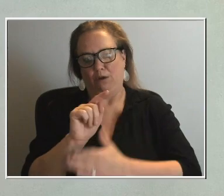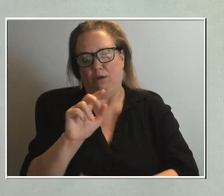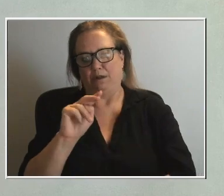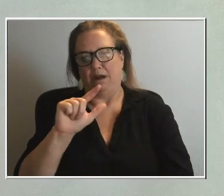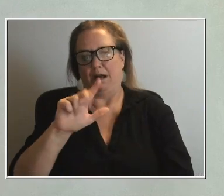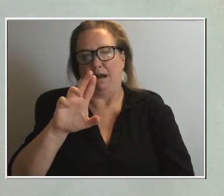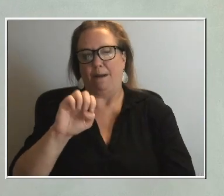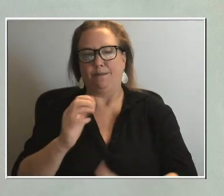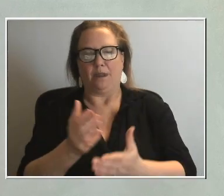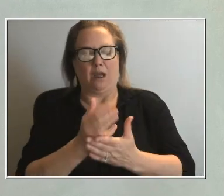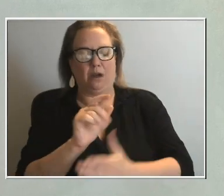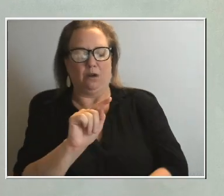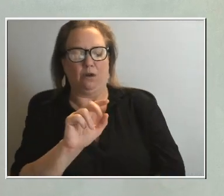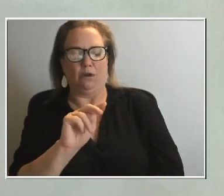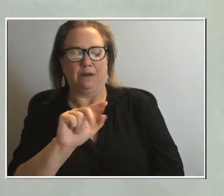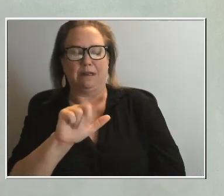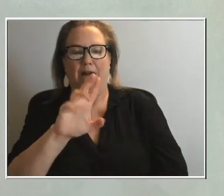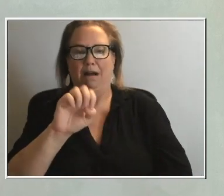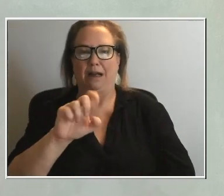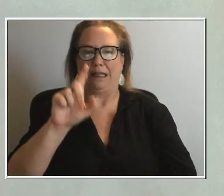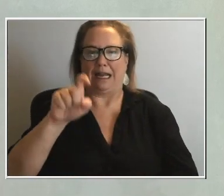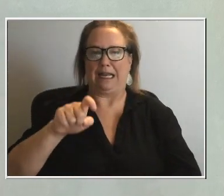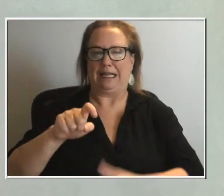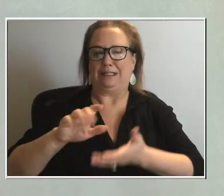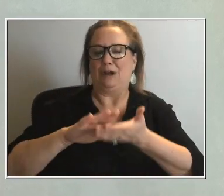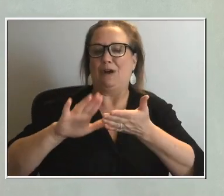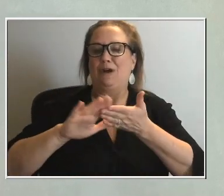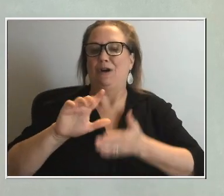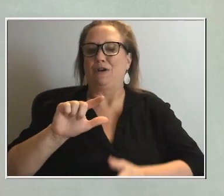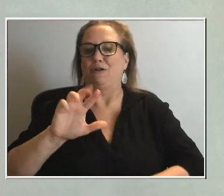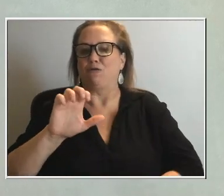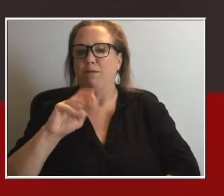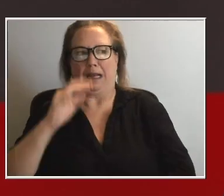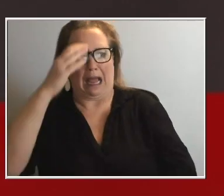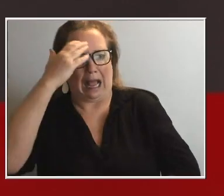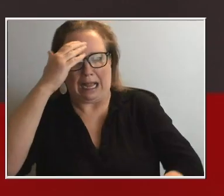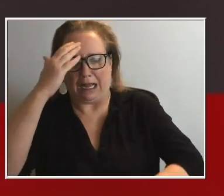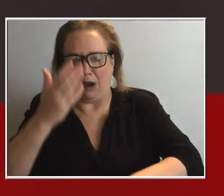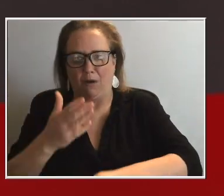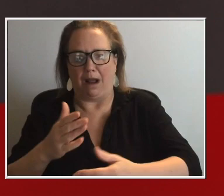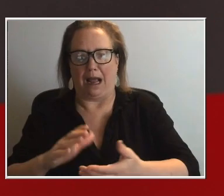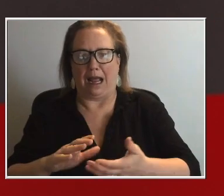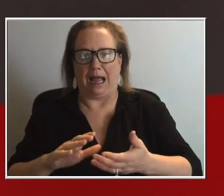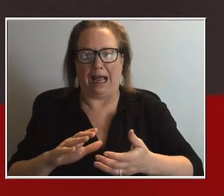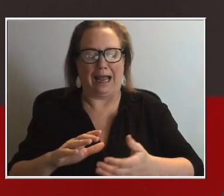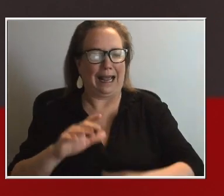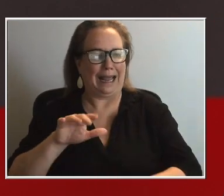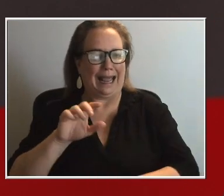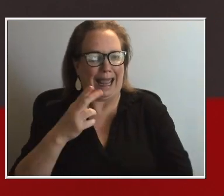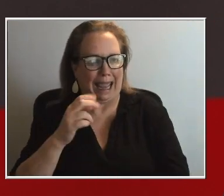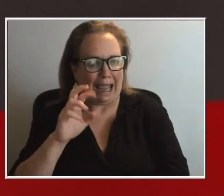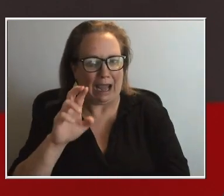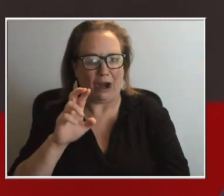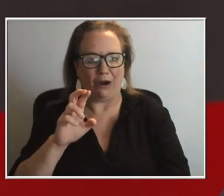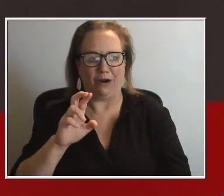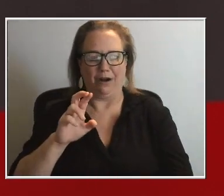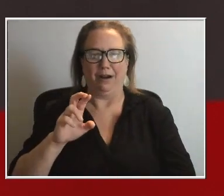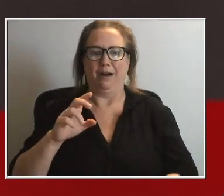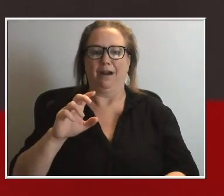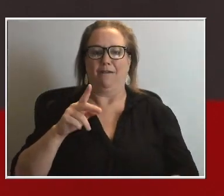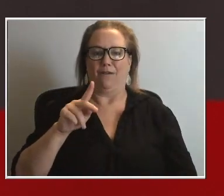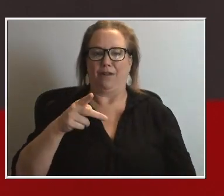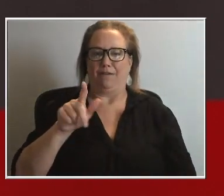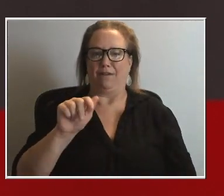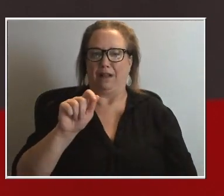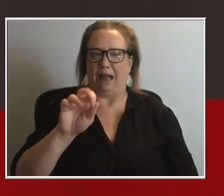tongue that now needs grooming. I didn't know that I had hair on this site and for the flap replacement, and I thought I